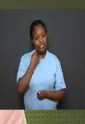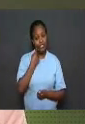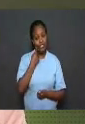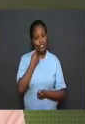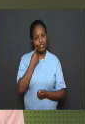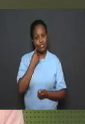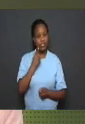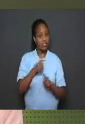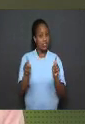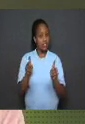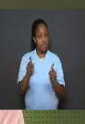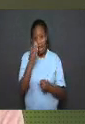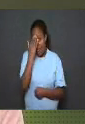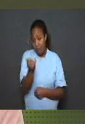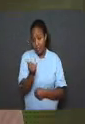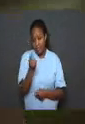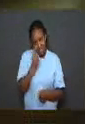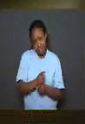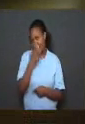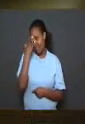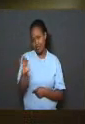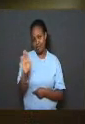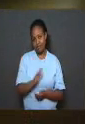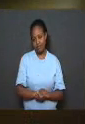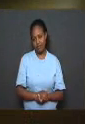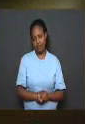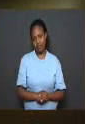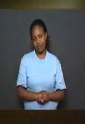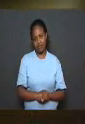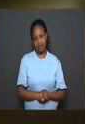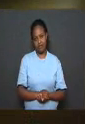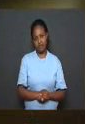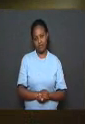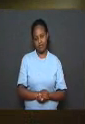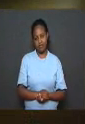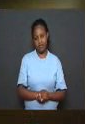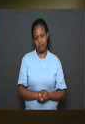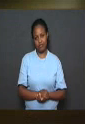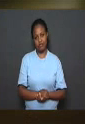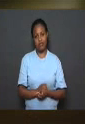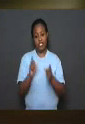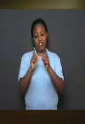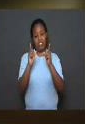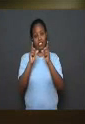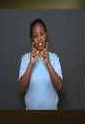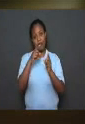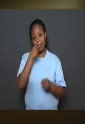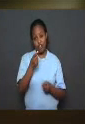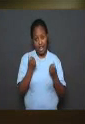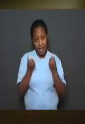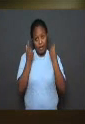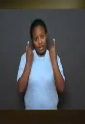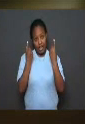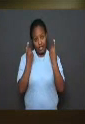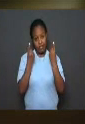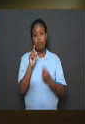know exactly why. In order to understand justice, we need to